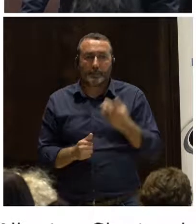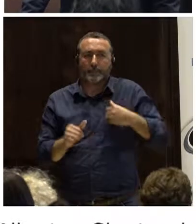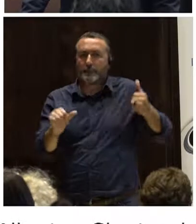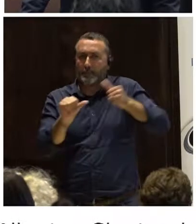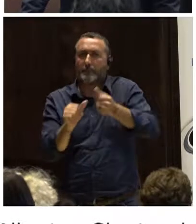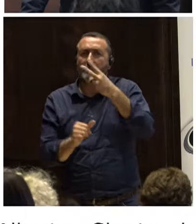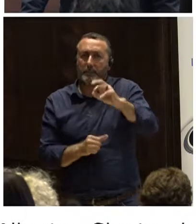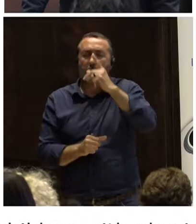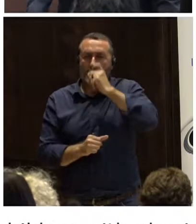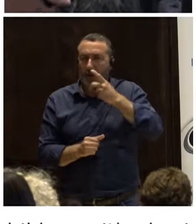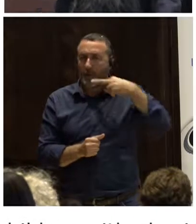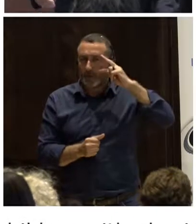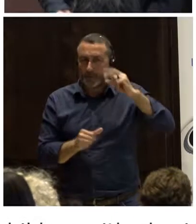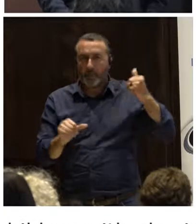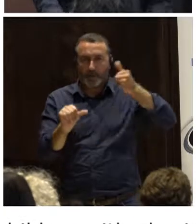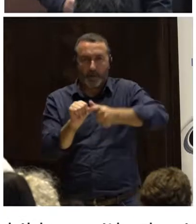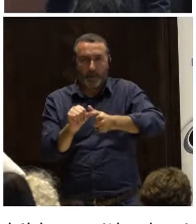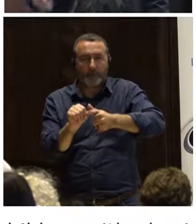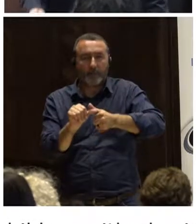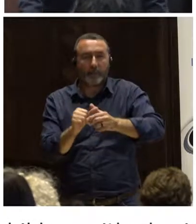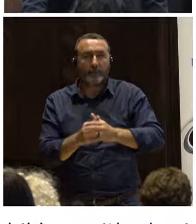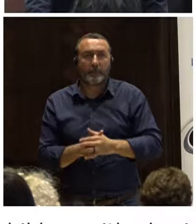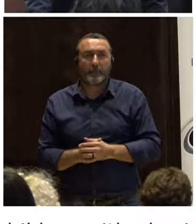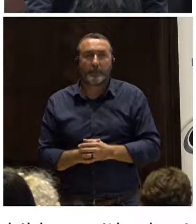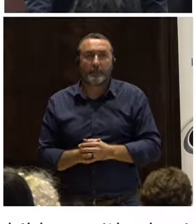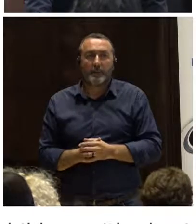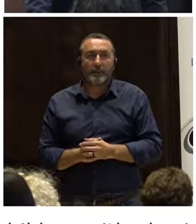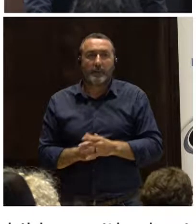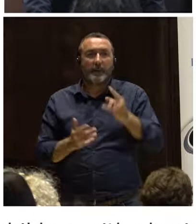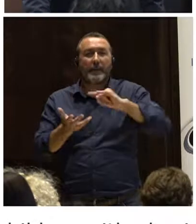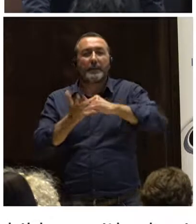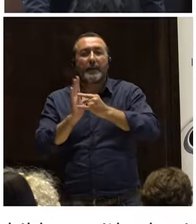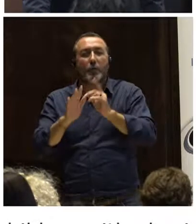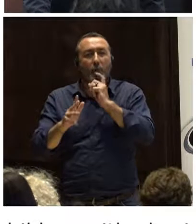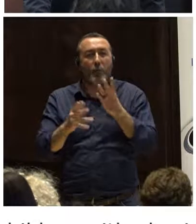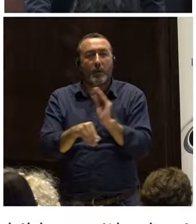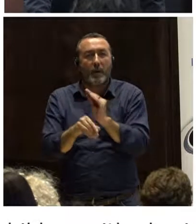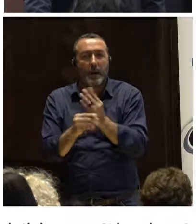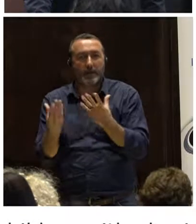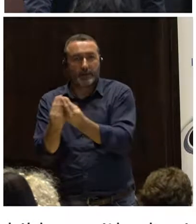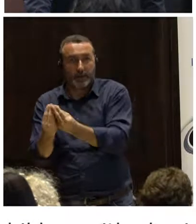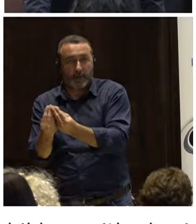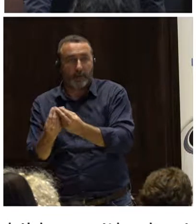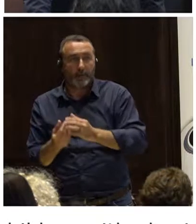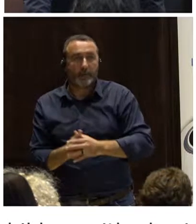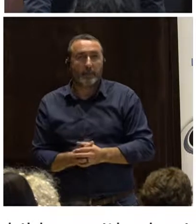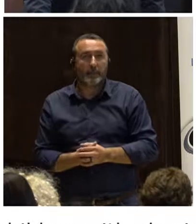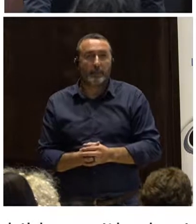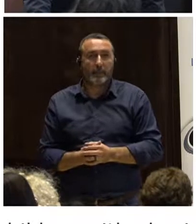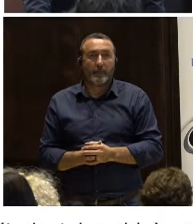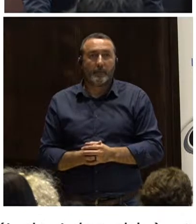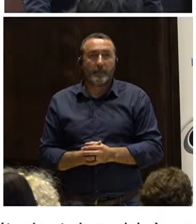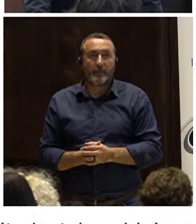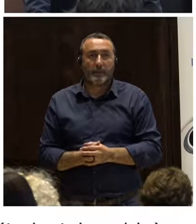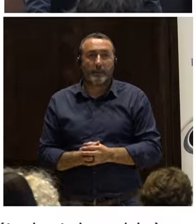of assistive technology. I could have been speaking about Kim's experience for